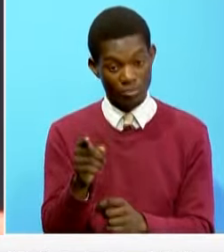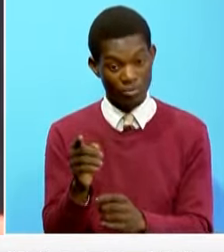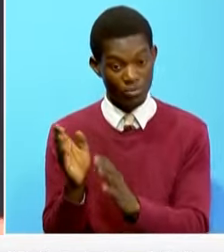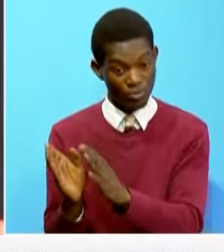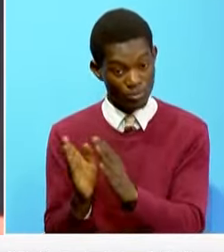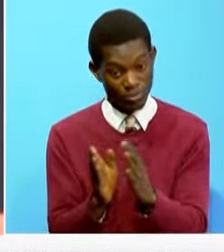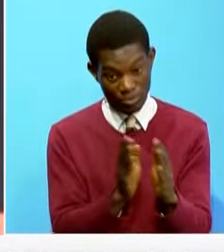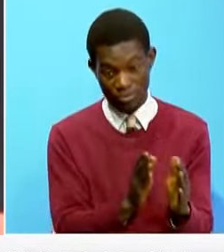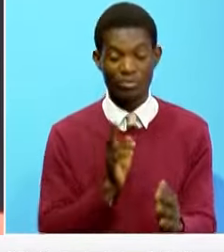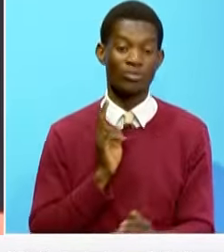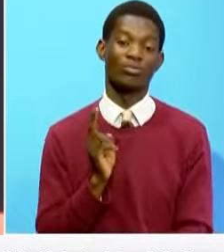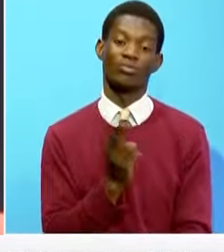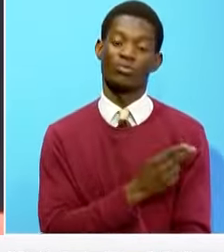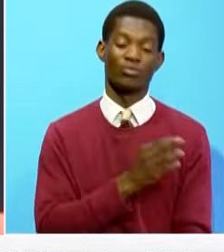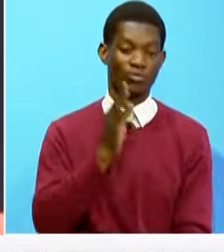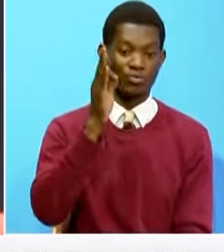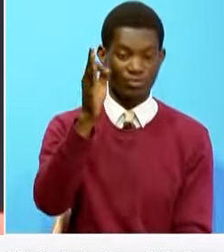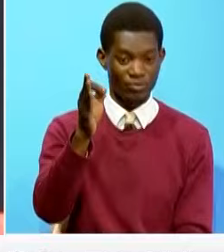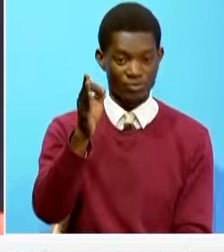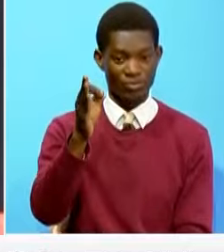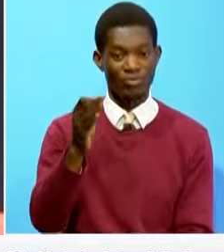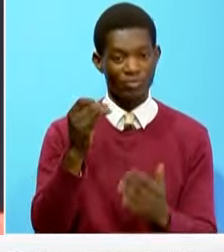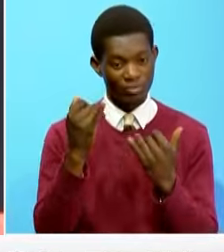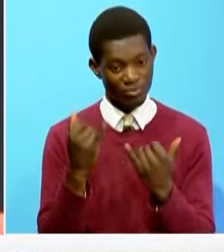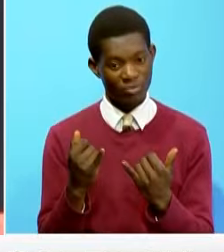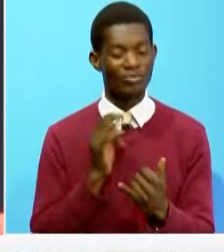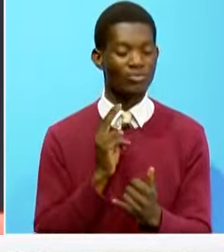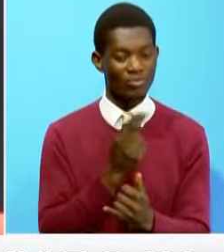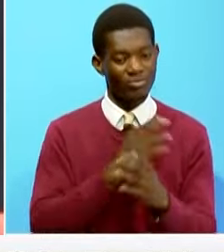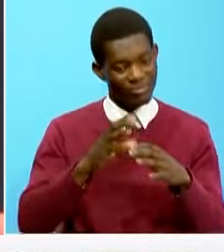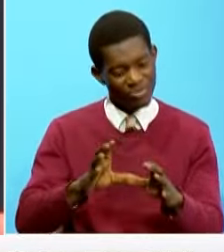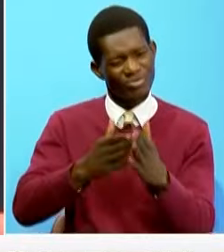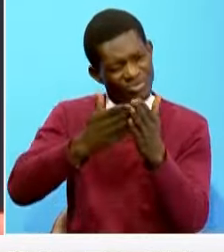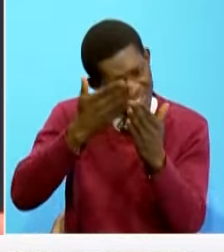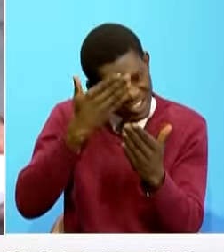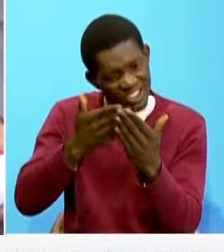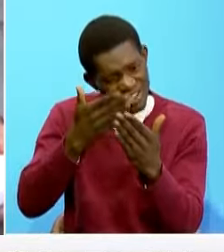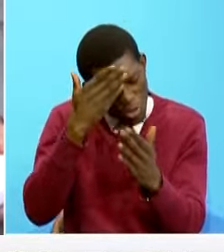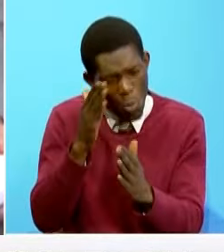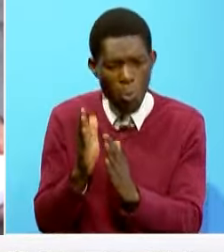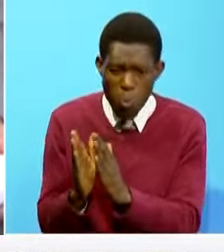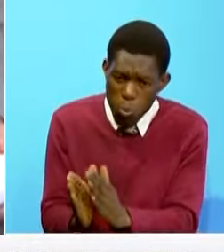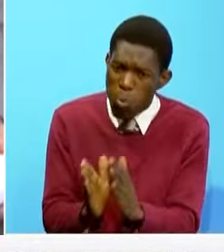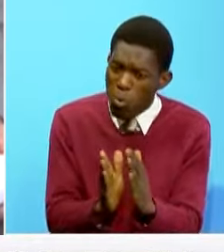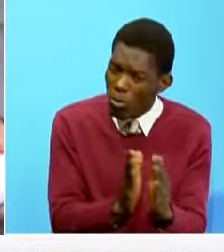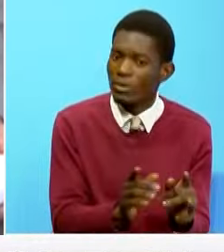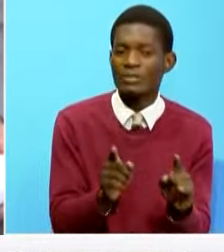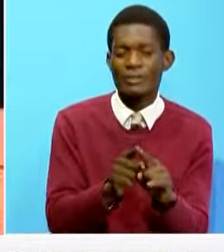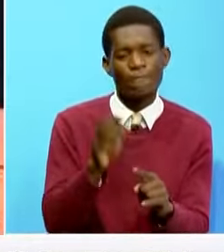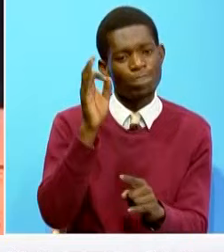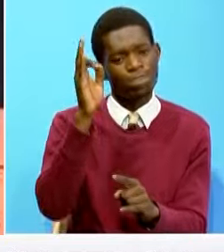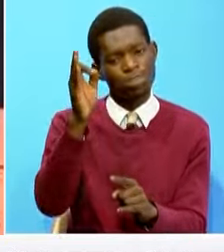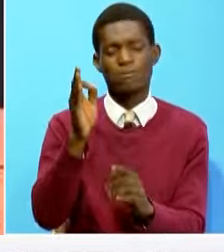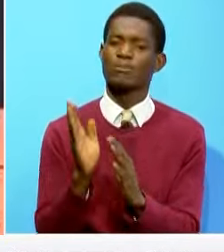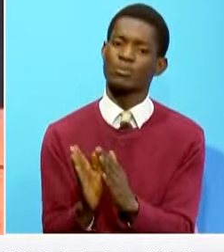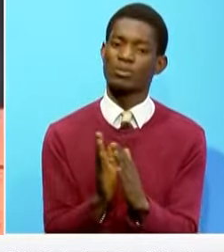the future. We therefore continue learning, planning, preparing for the future. Fellow